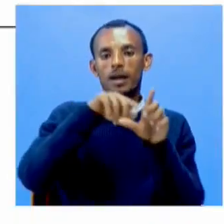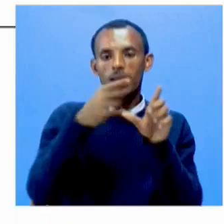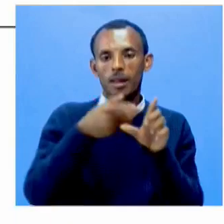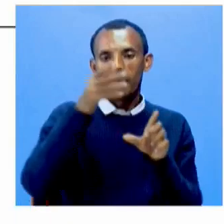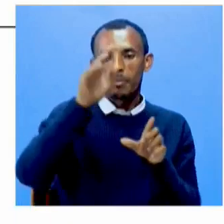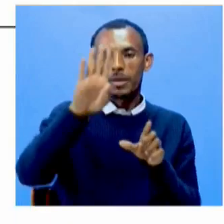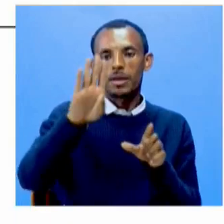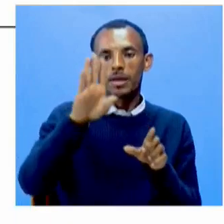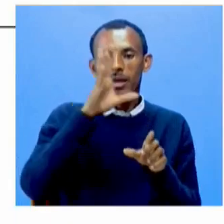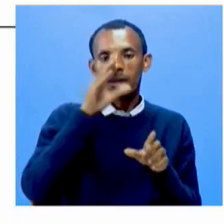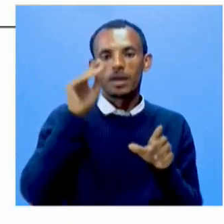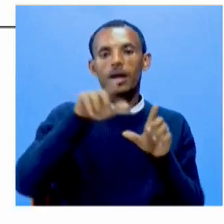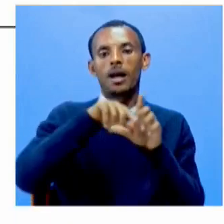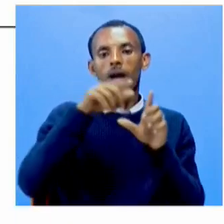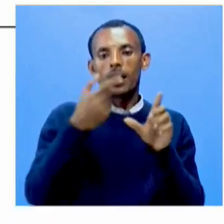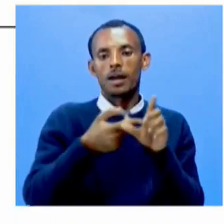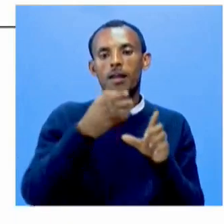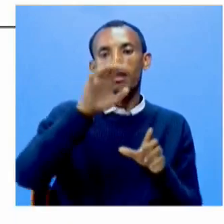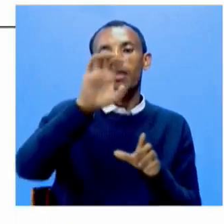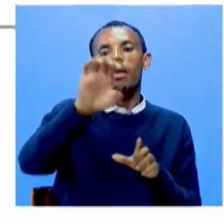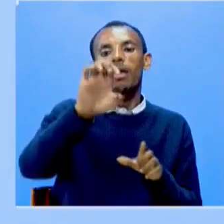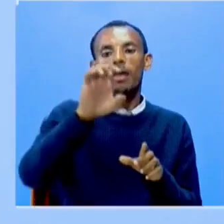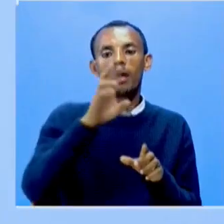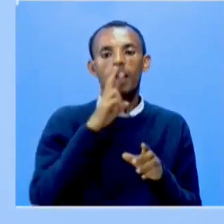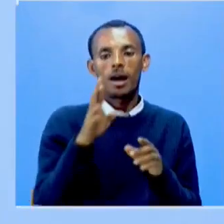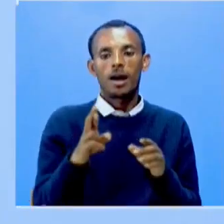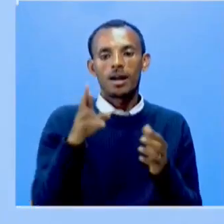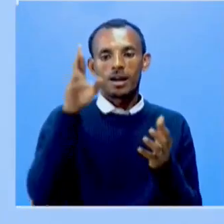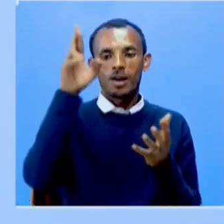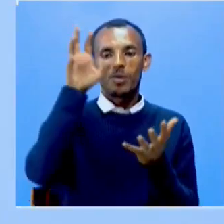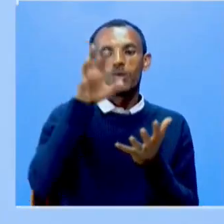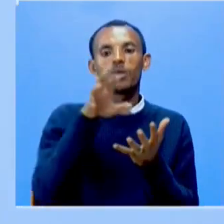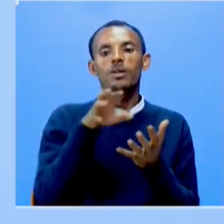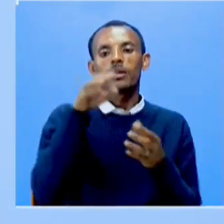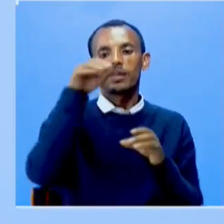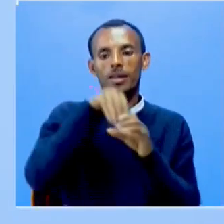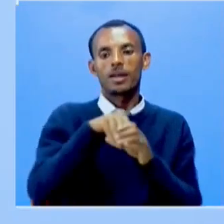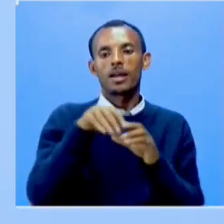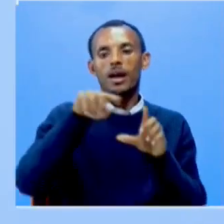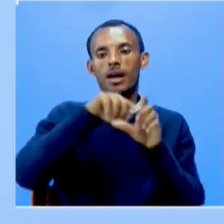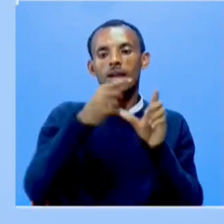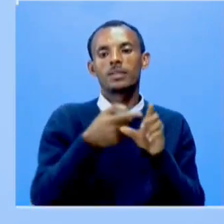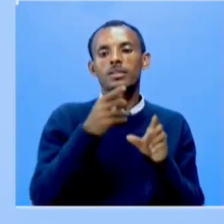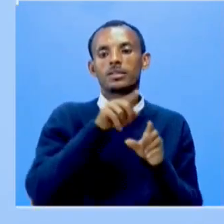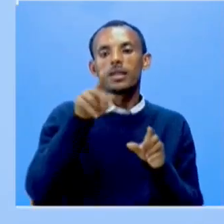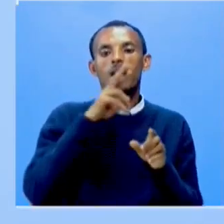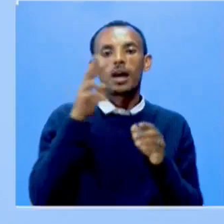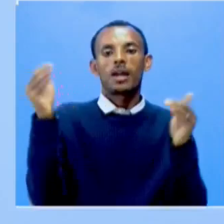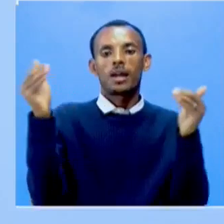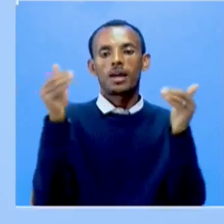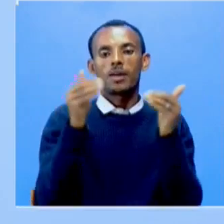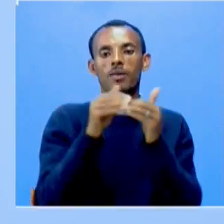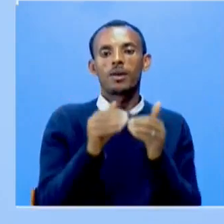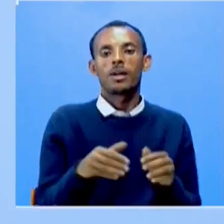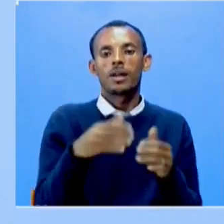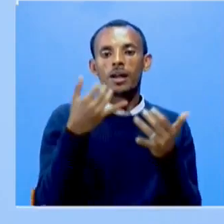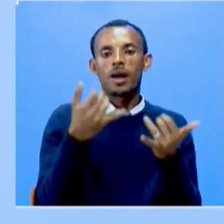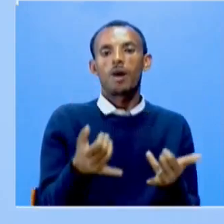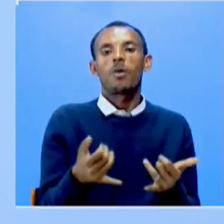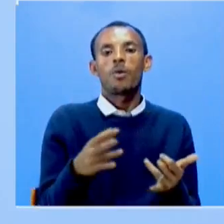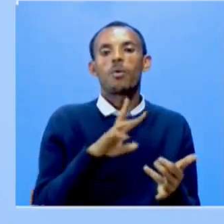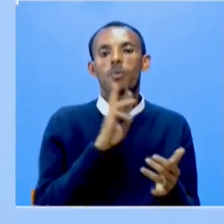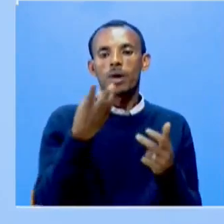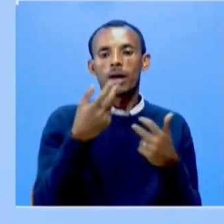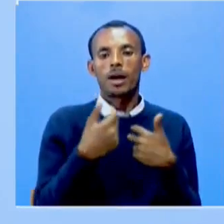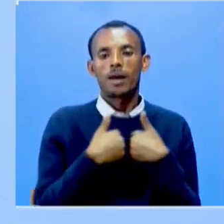angle and this one are alternate interior angles. They are congruent. So now we